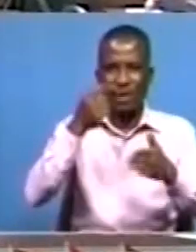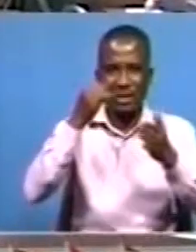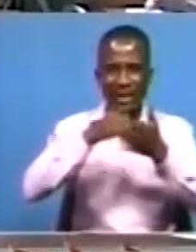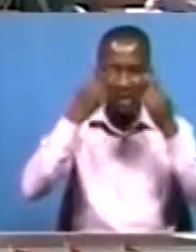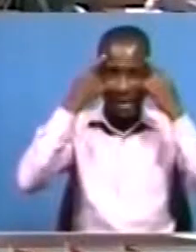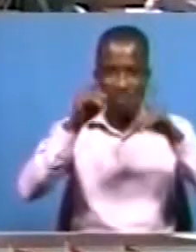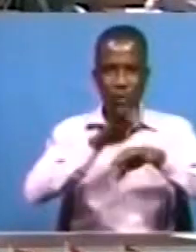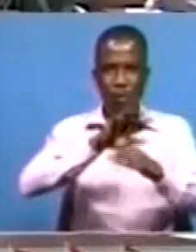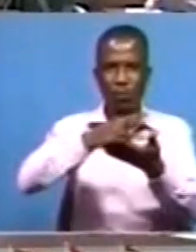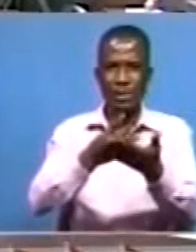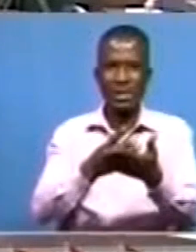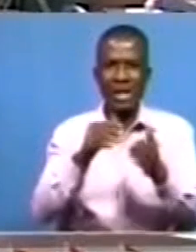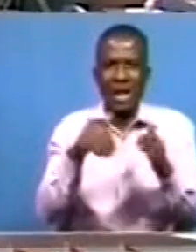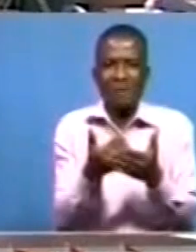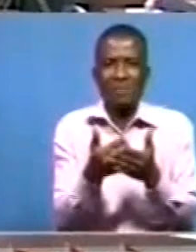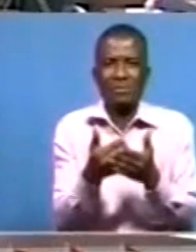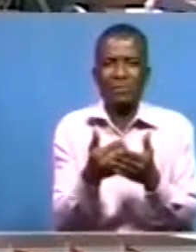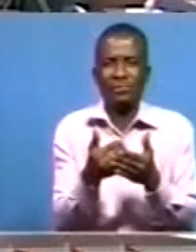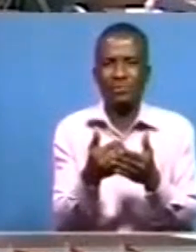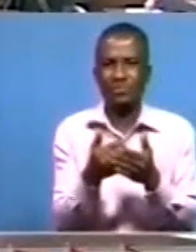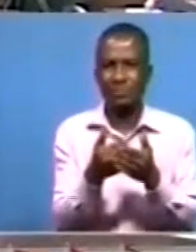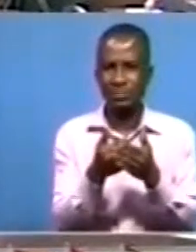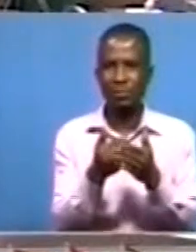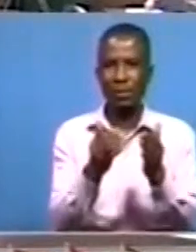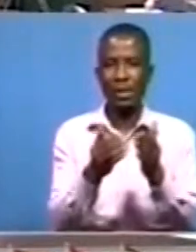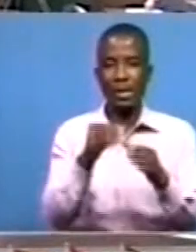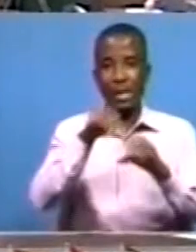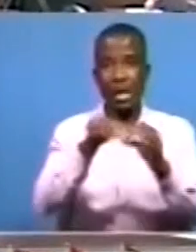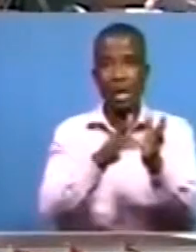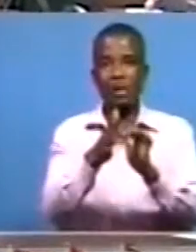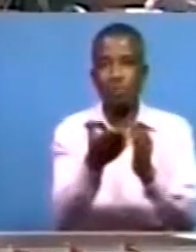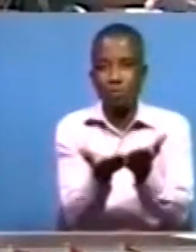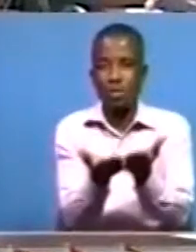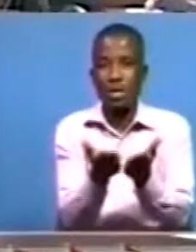and hostile witnesses at page 599.